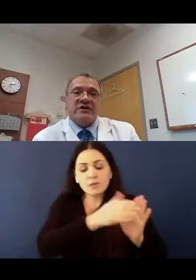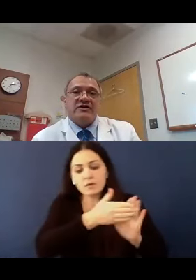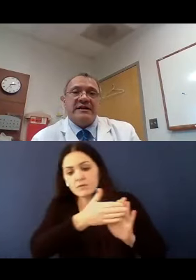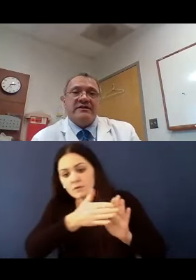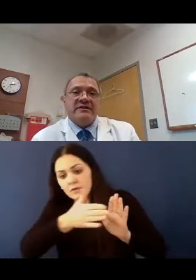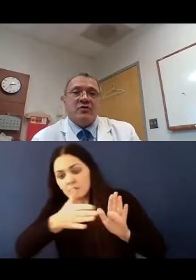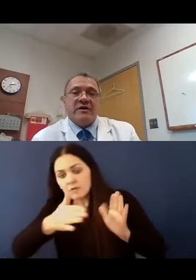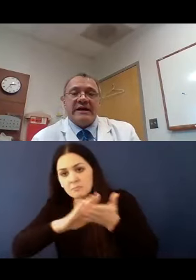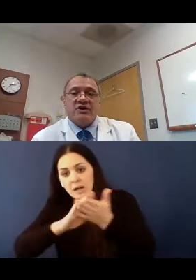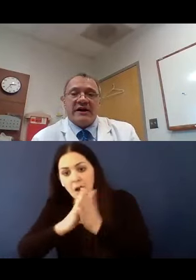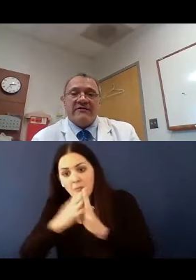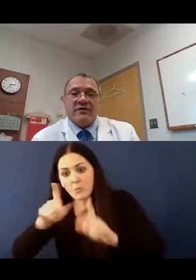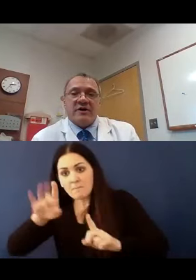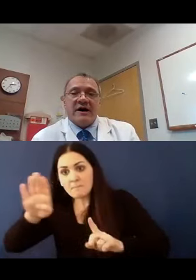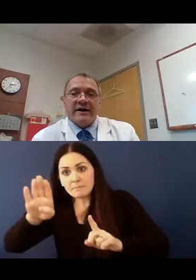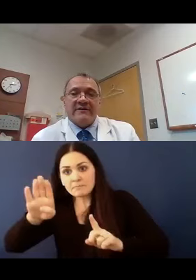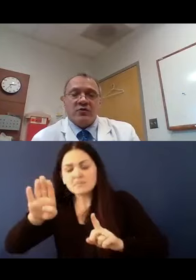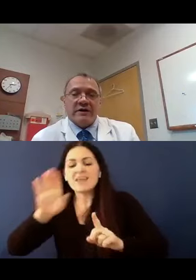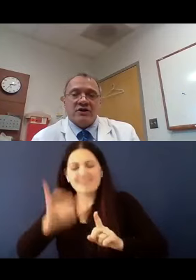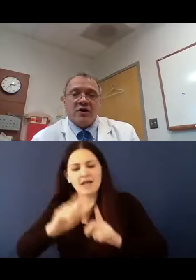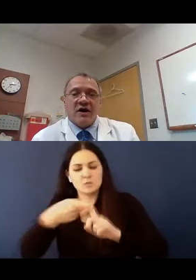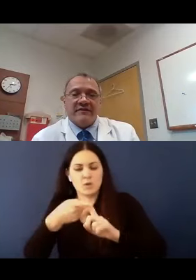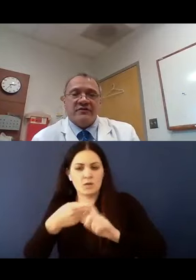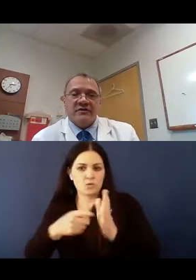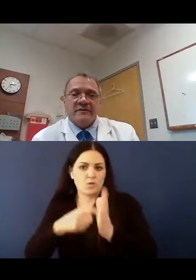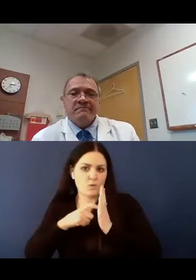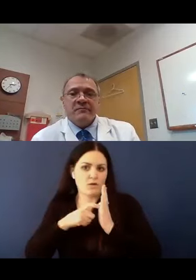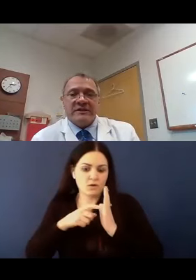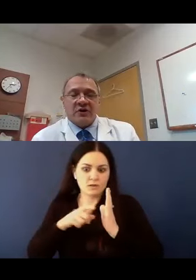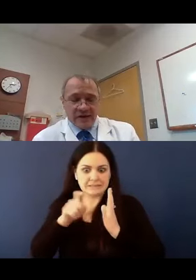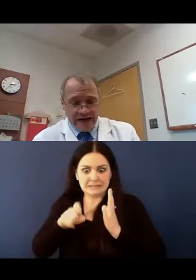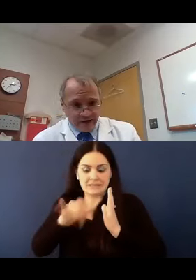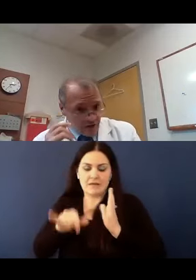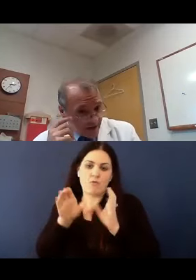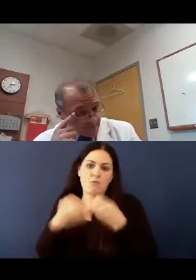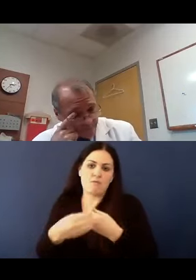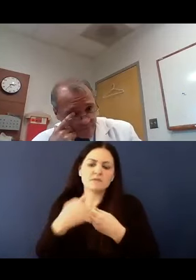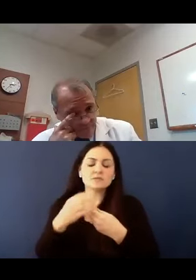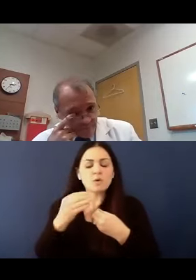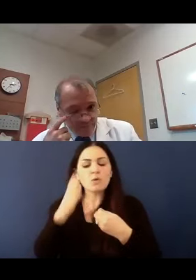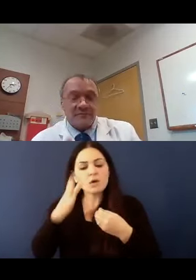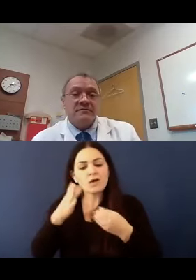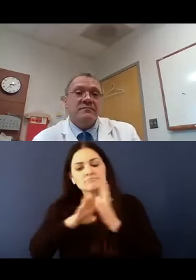really start to need this coordination effort and this coordination office. Let's go to the next slide.